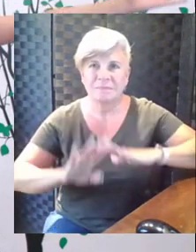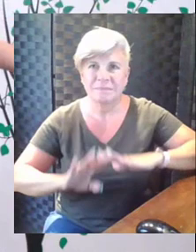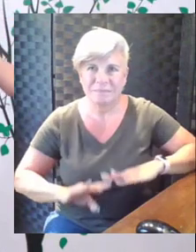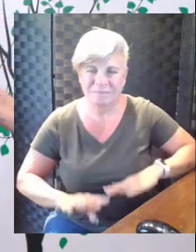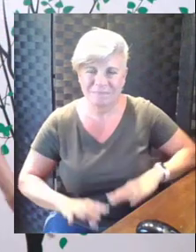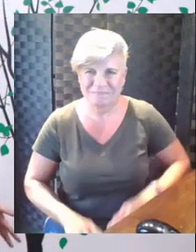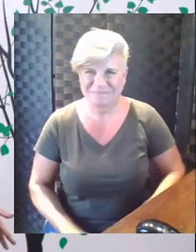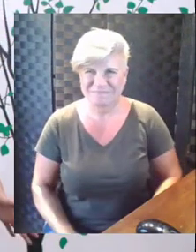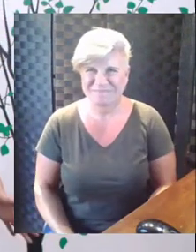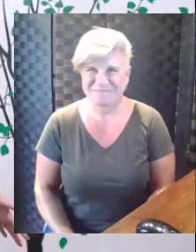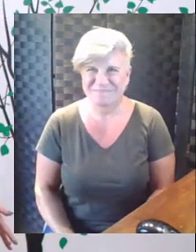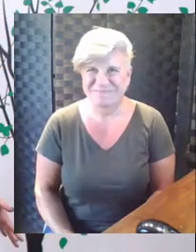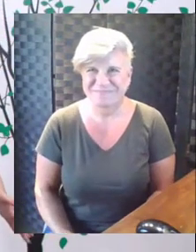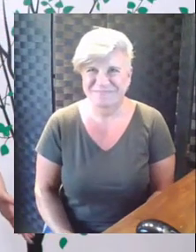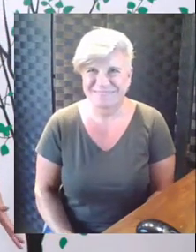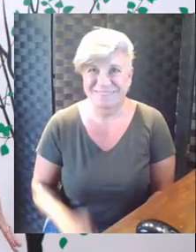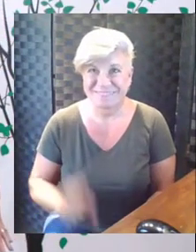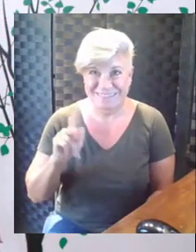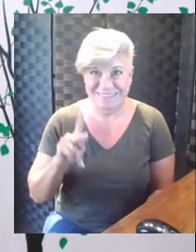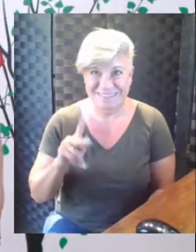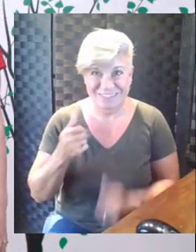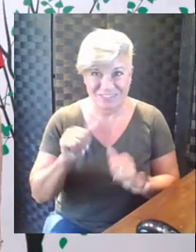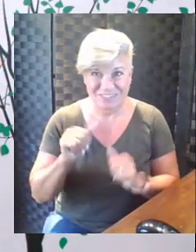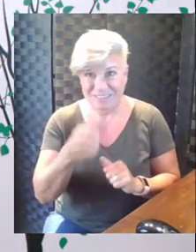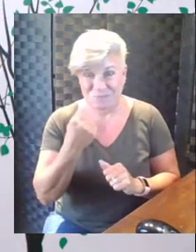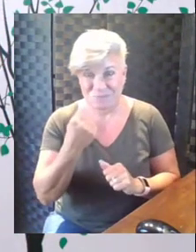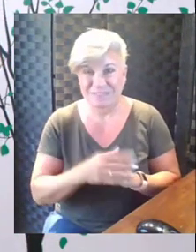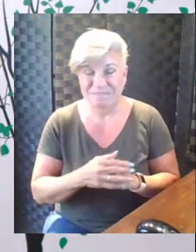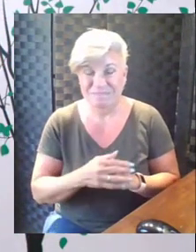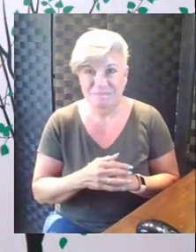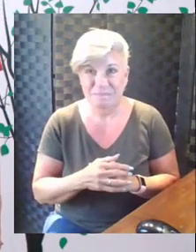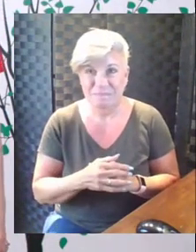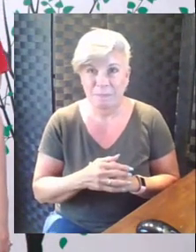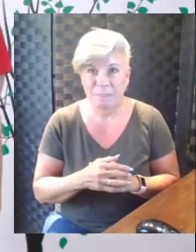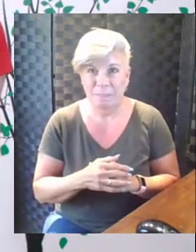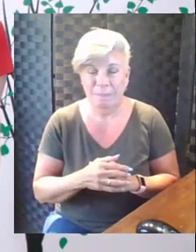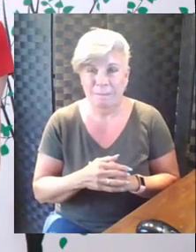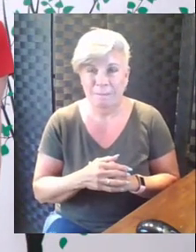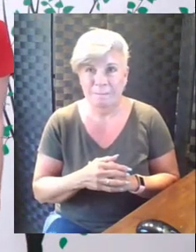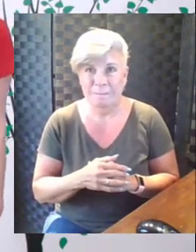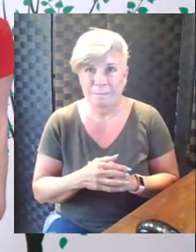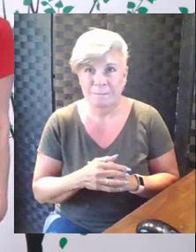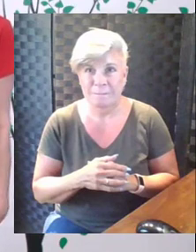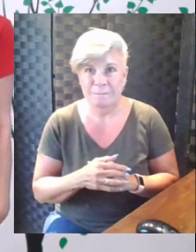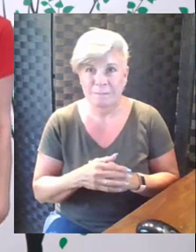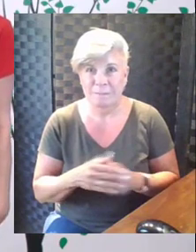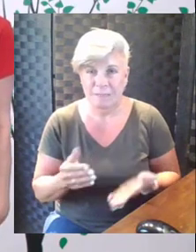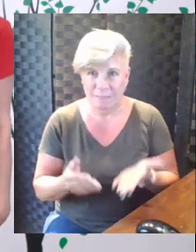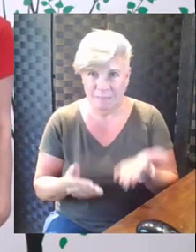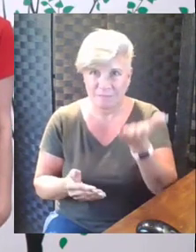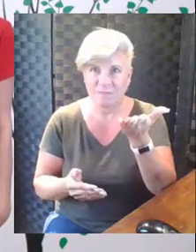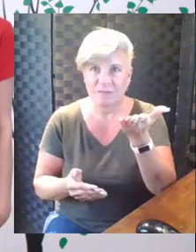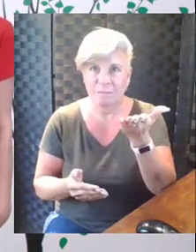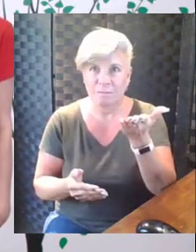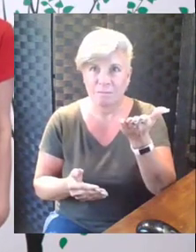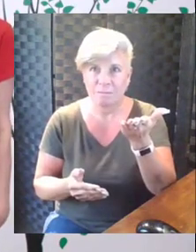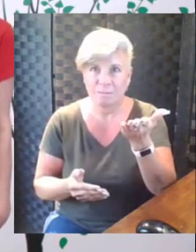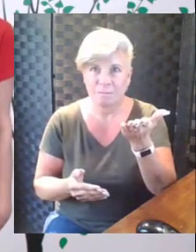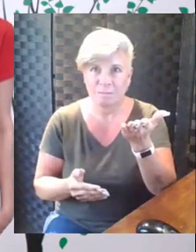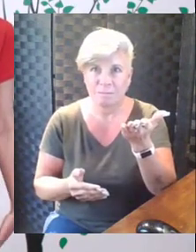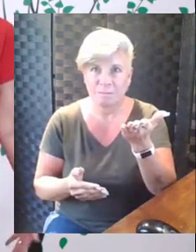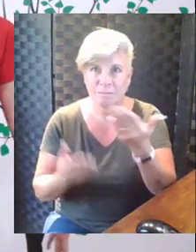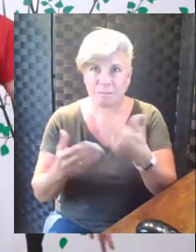3. All right, you want to try the other side? Go ahead and lift your leg